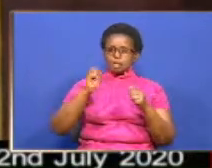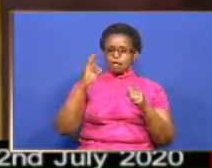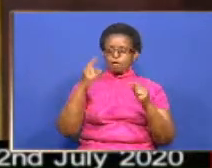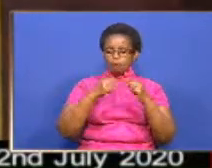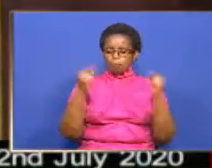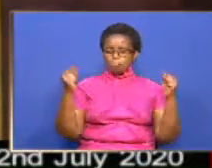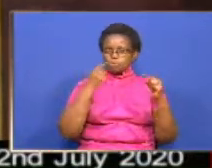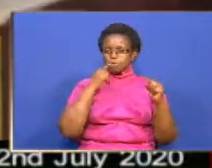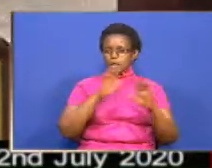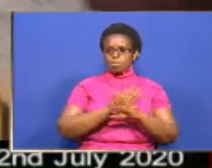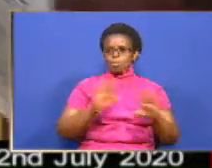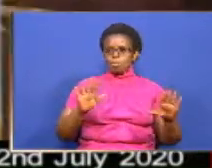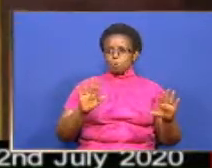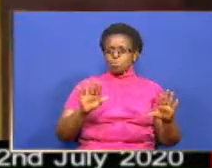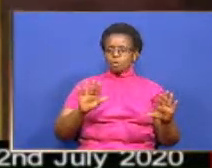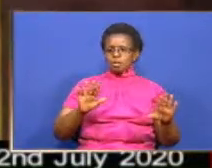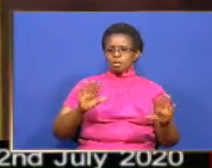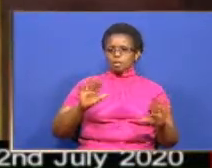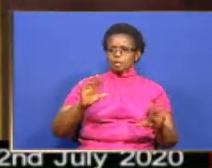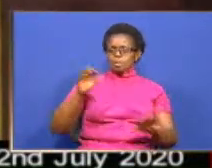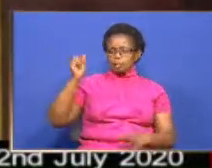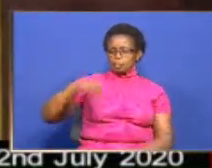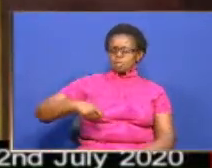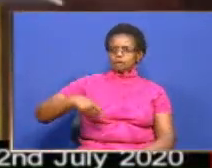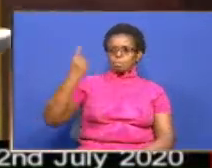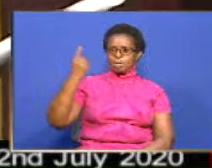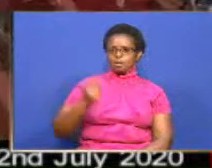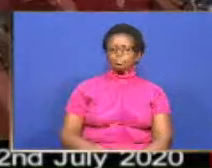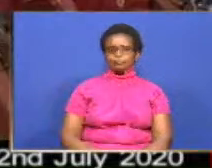as the contrary opinion say nay? The ayes have it.